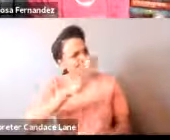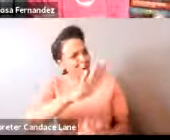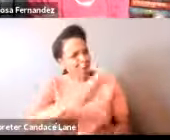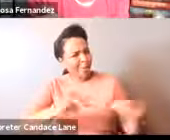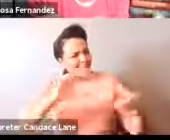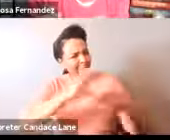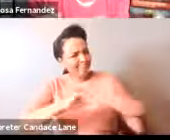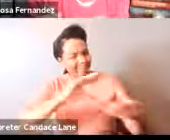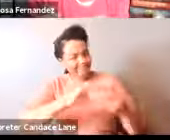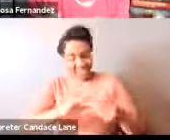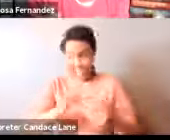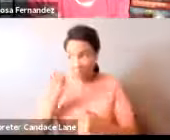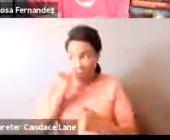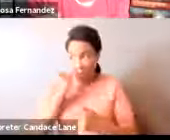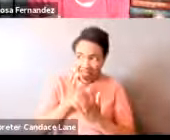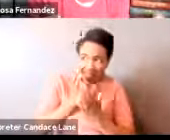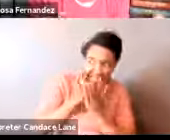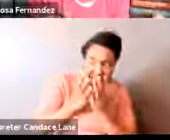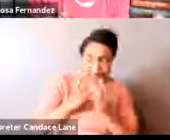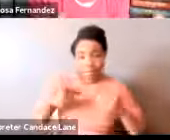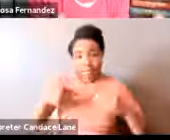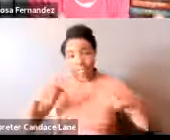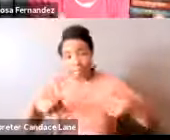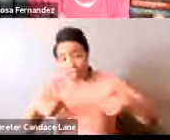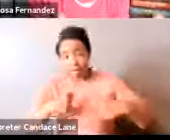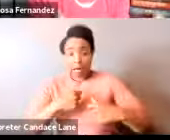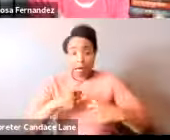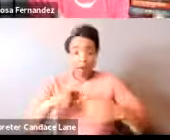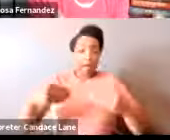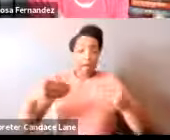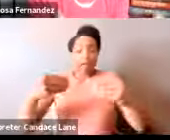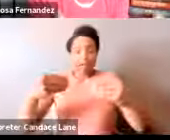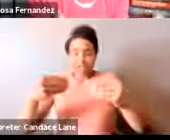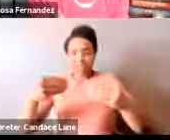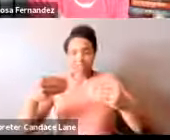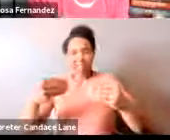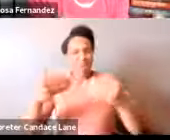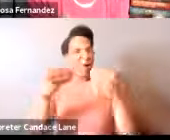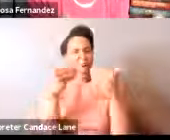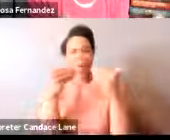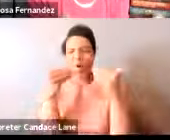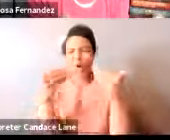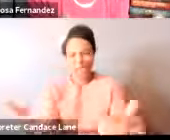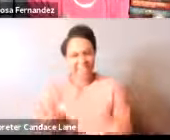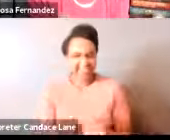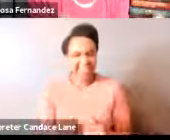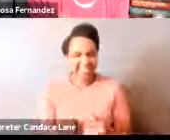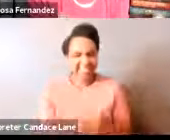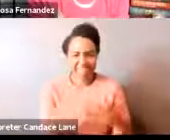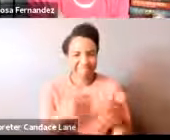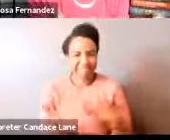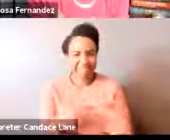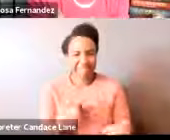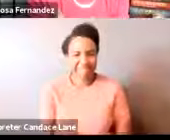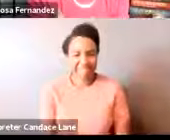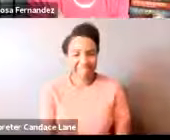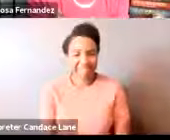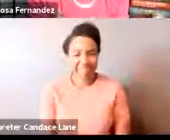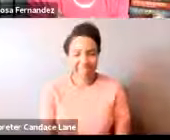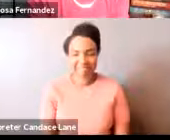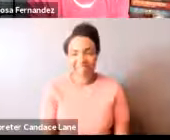work even if you feel shaky and afraid. Yeah, the question was from Aziz Alimi, who I